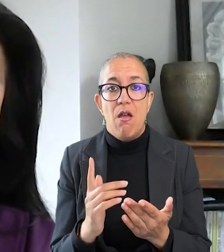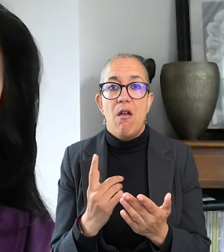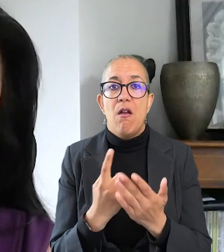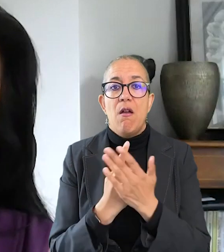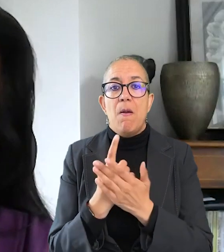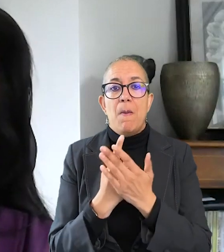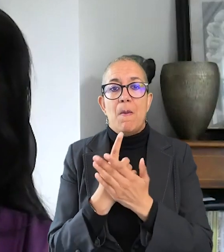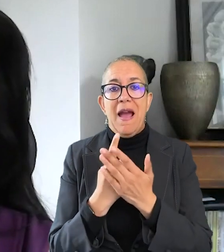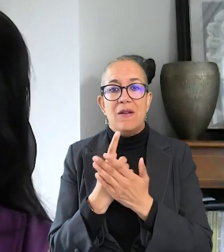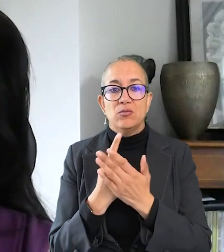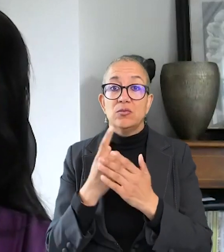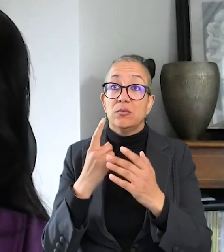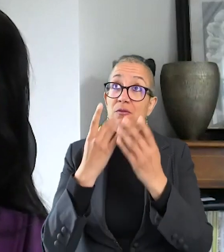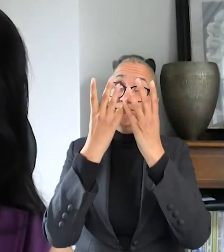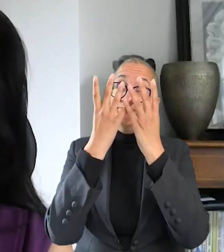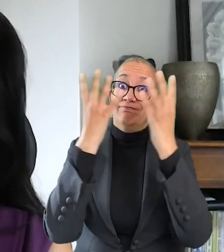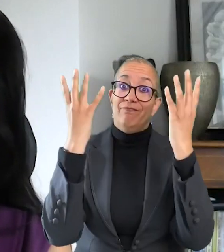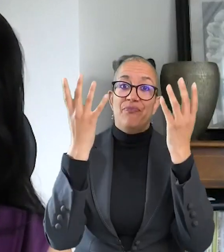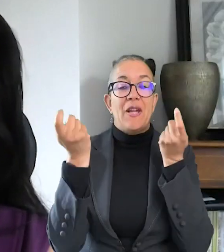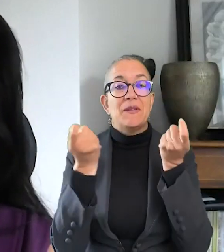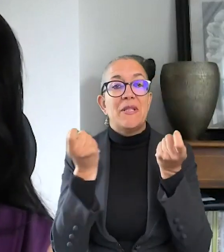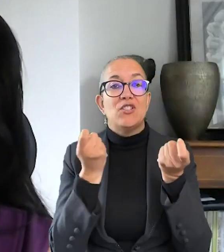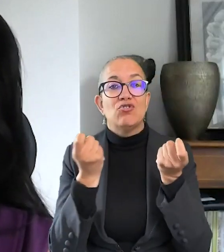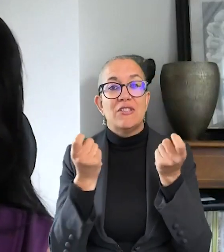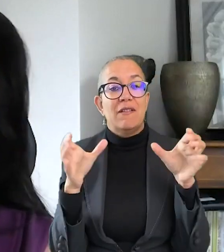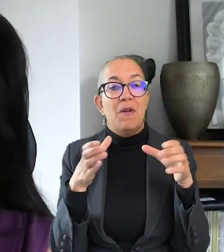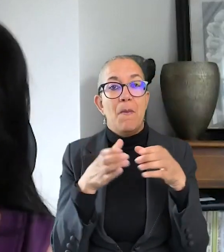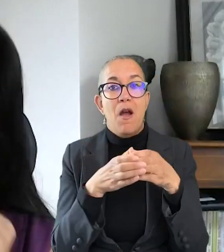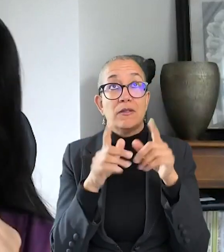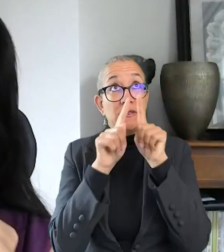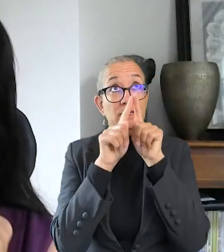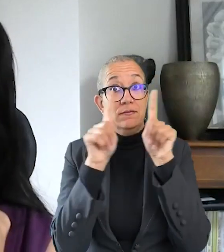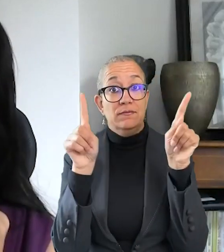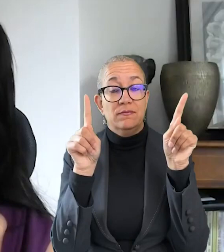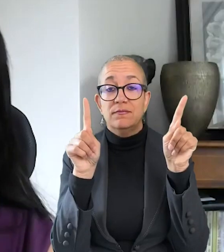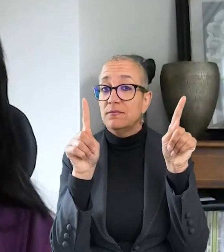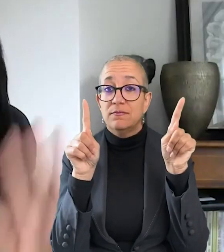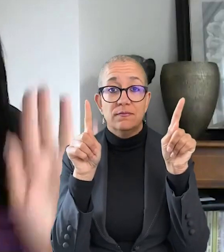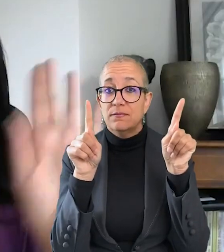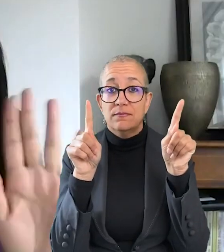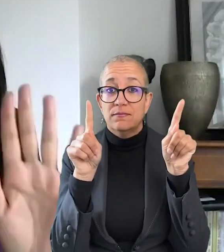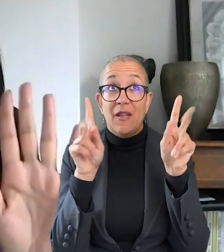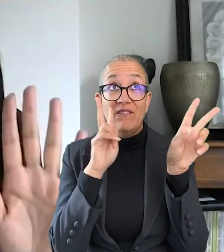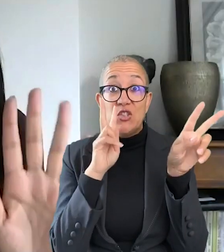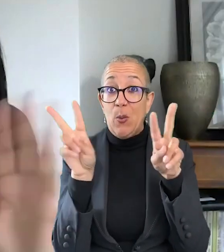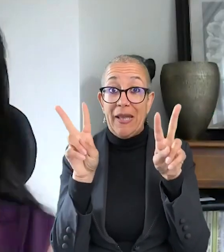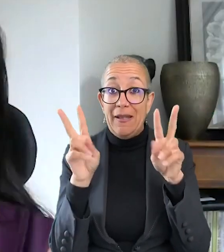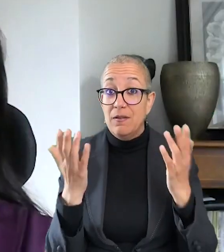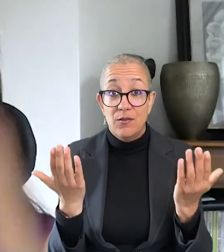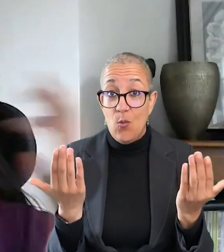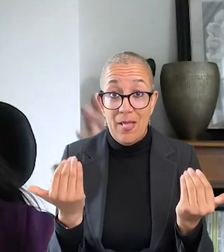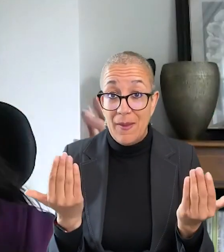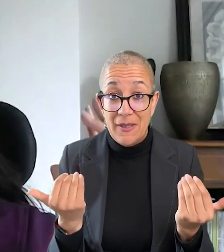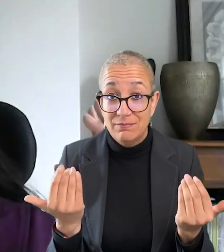of the administrative part of our party is that it is not welcoming visually